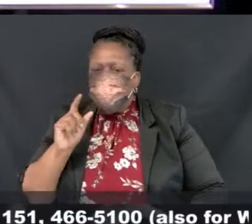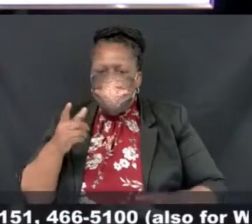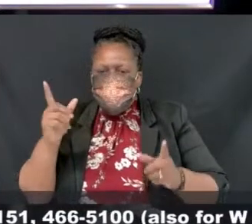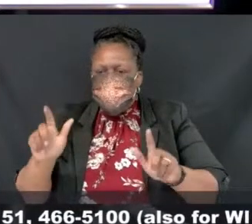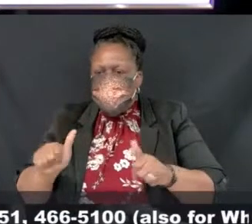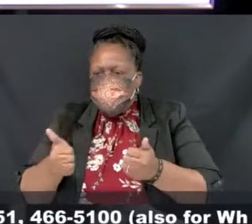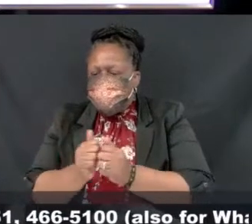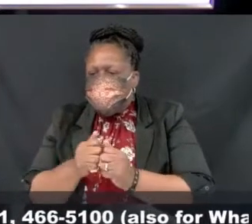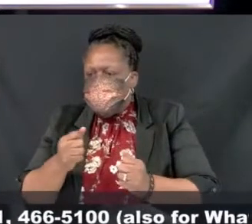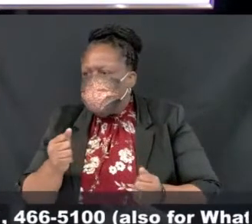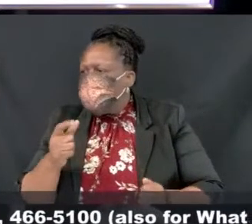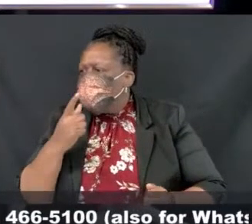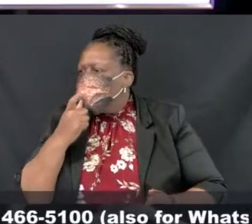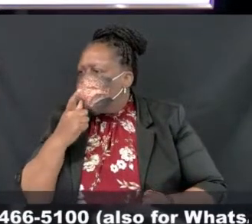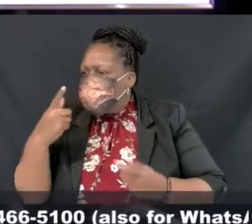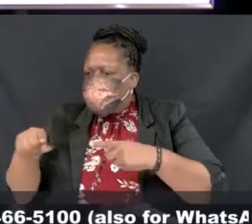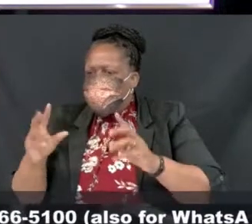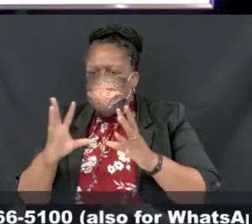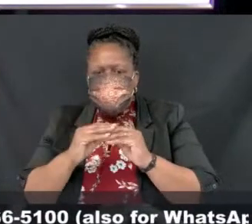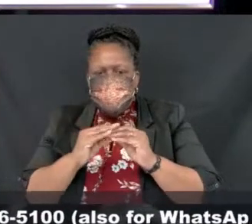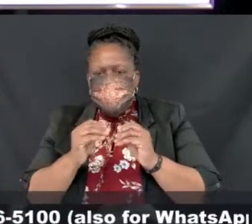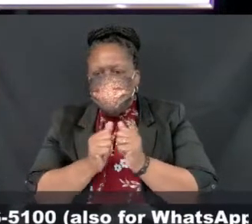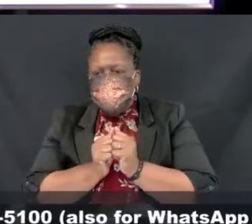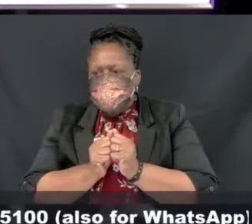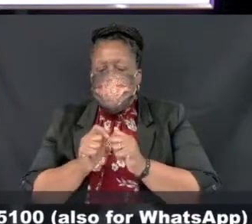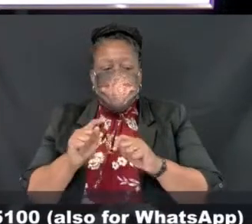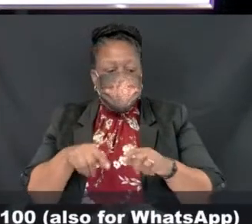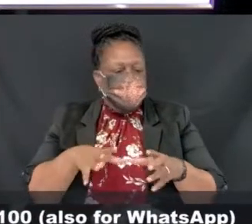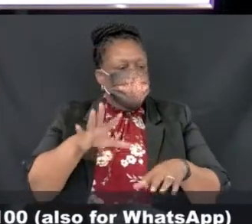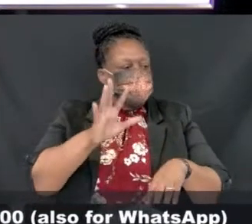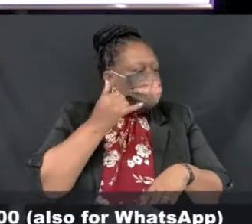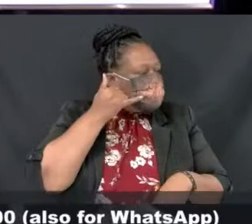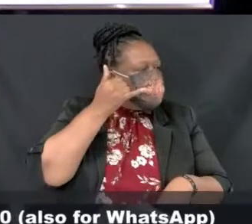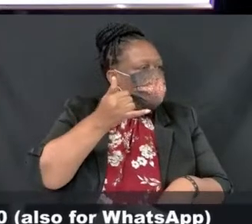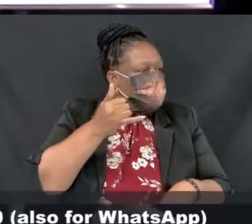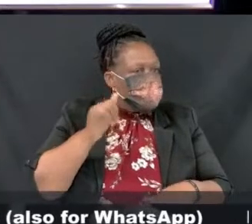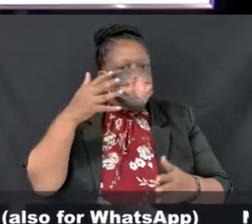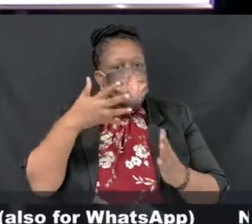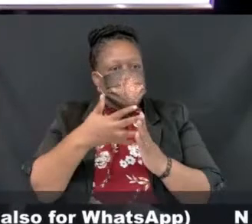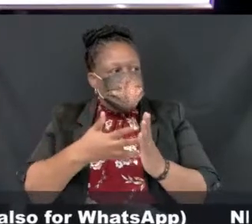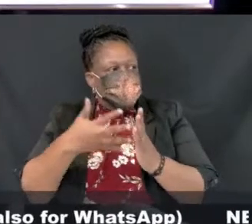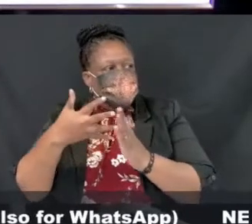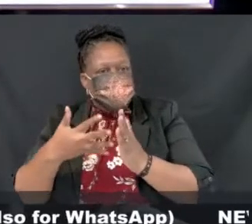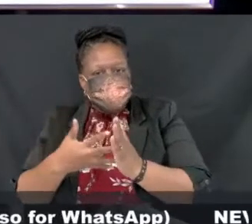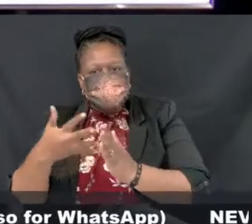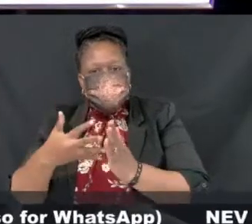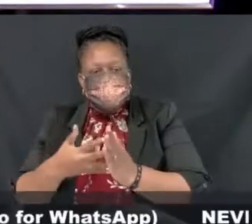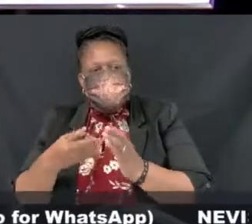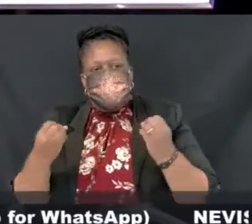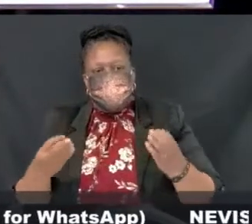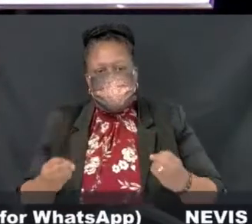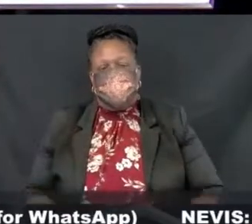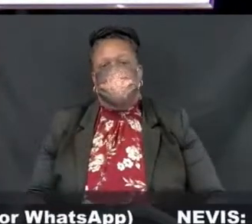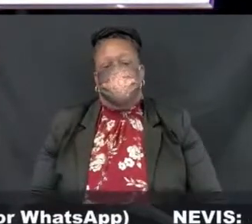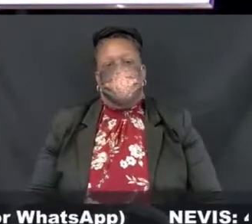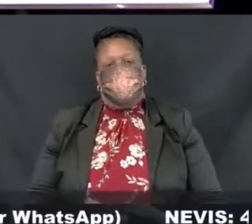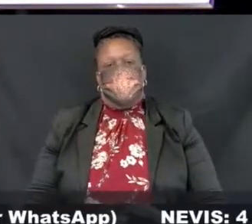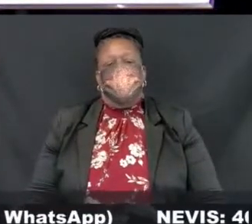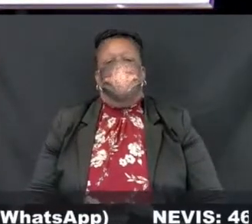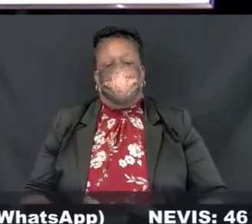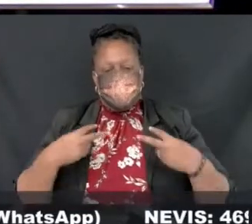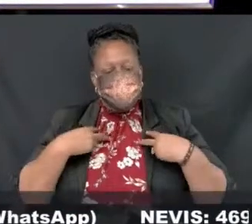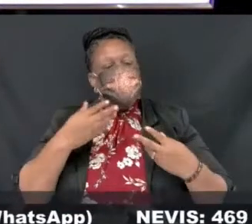possibly infected persons and protect the most vulnerable among us. We were again successful at achieving